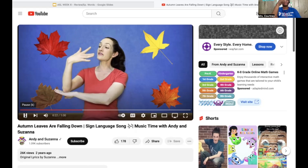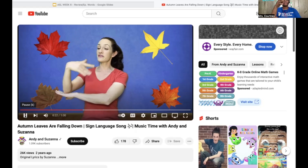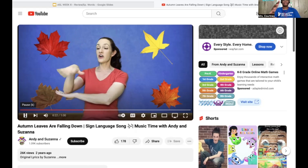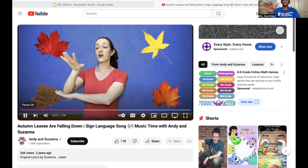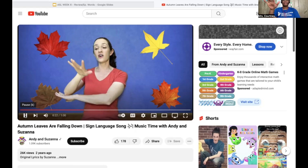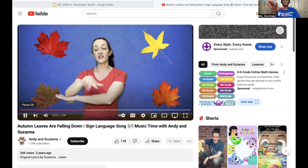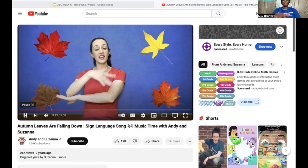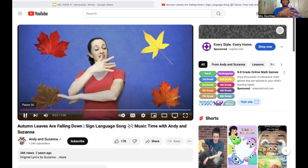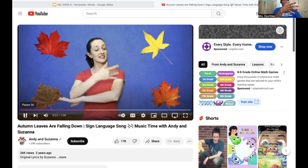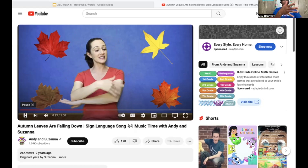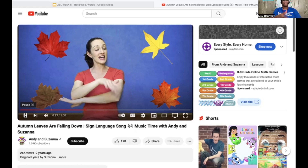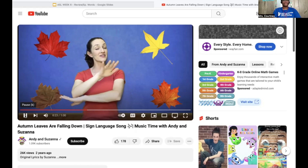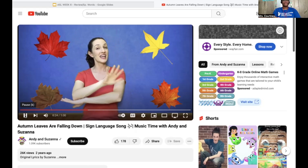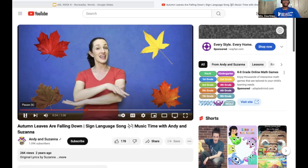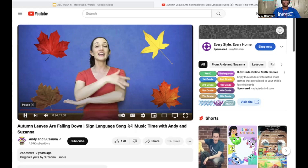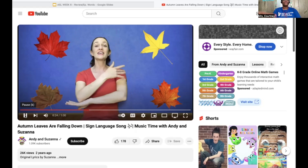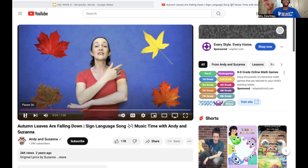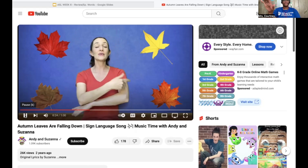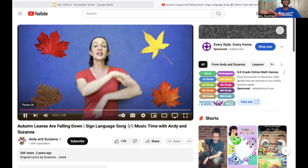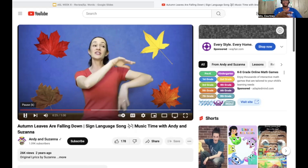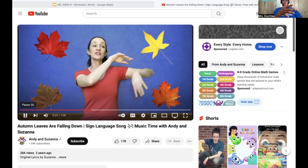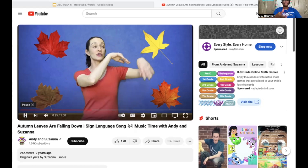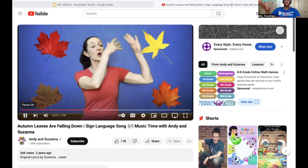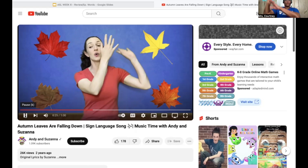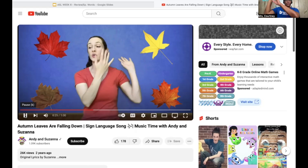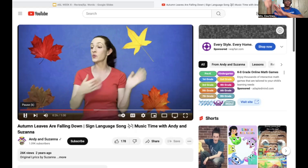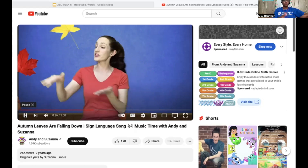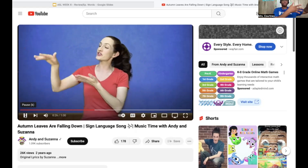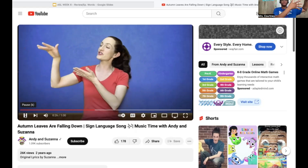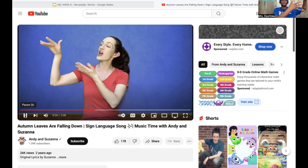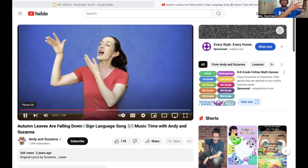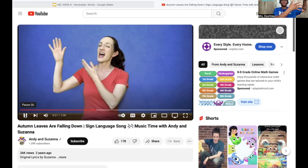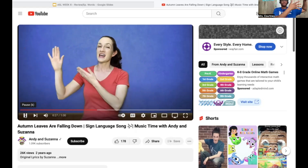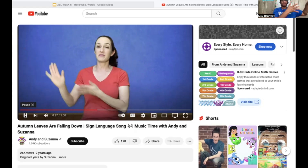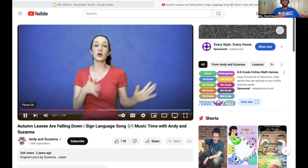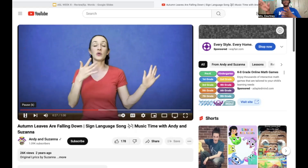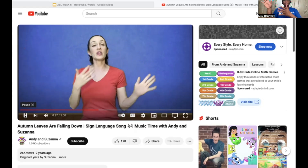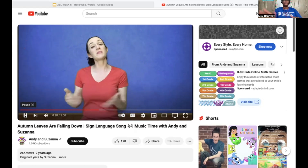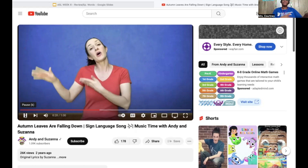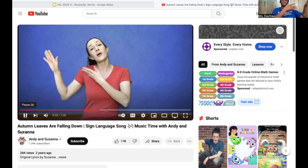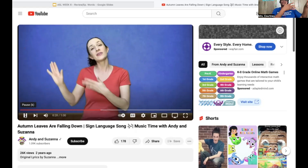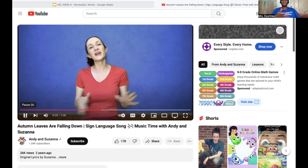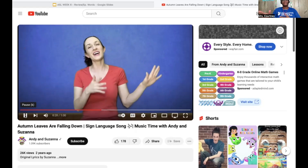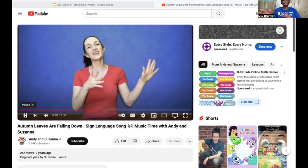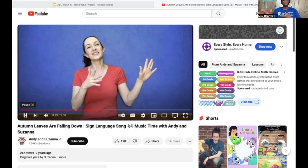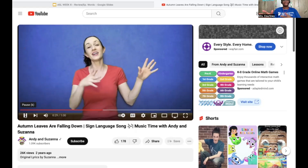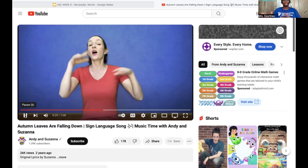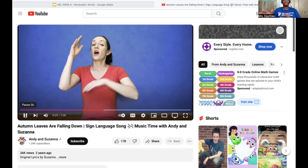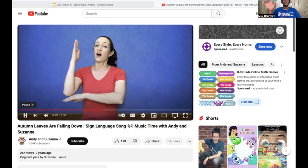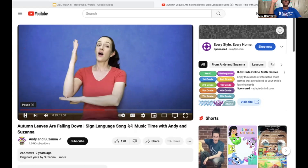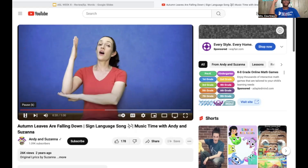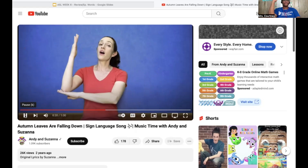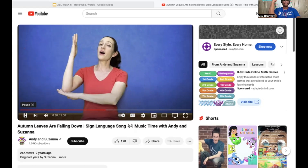are falling down. Hear the wind go whoosh and blow them all